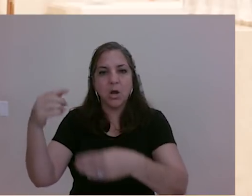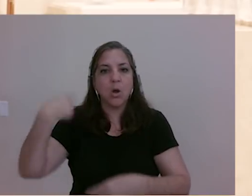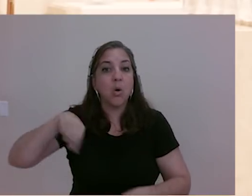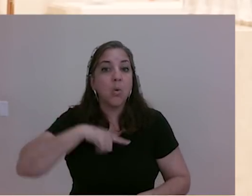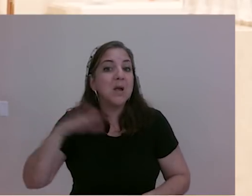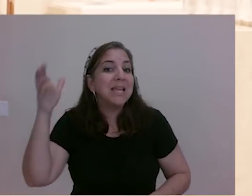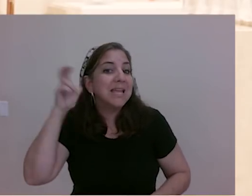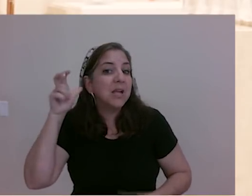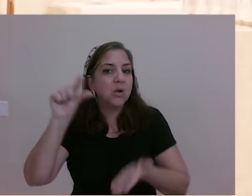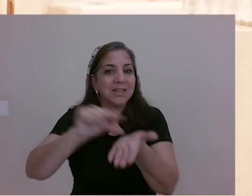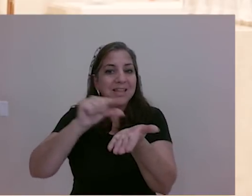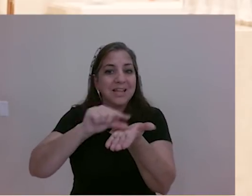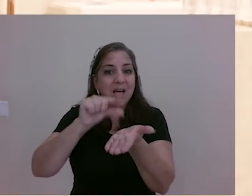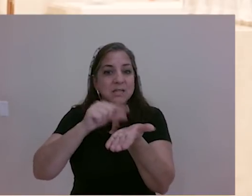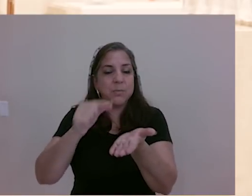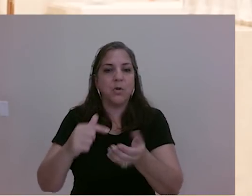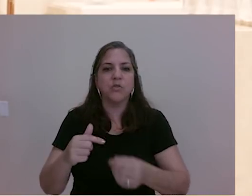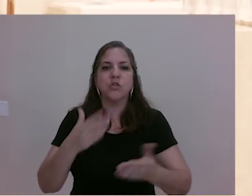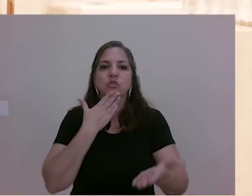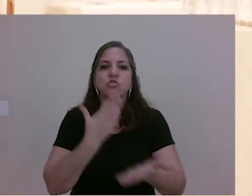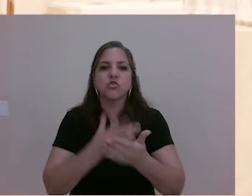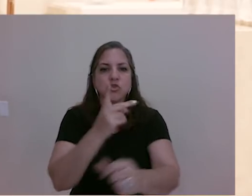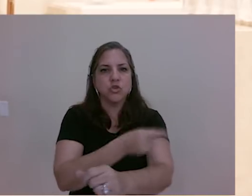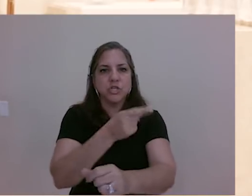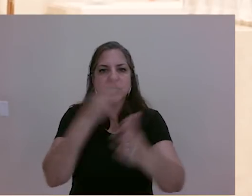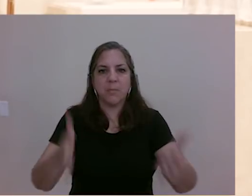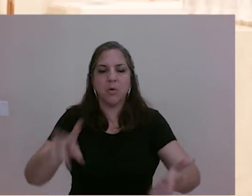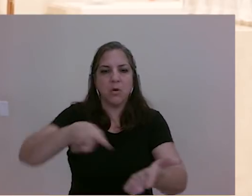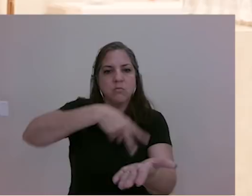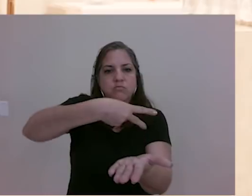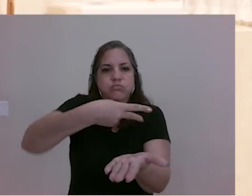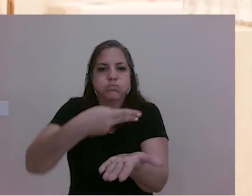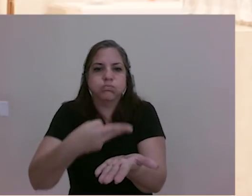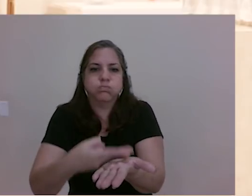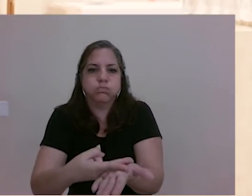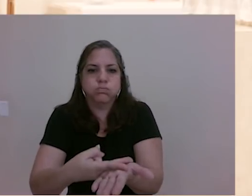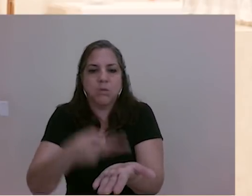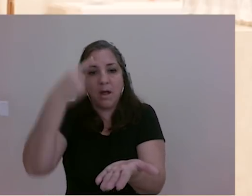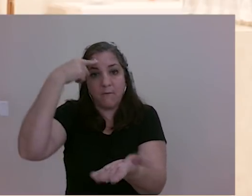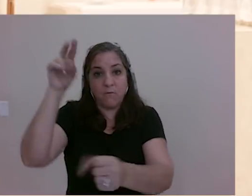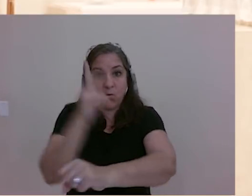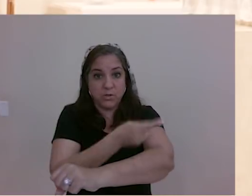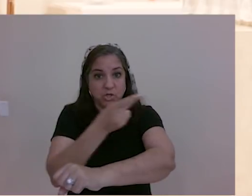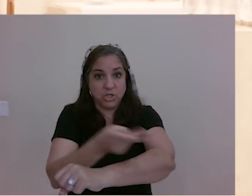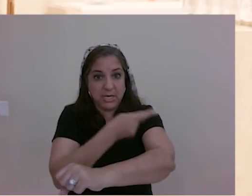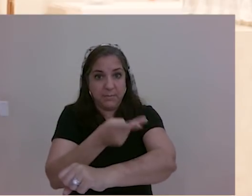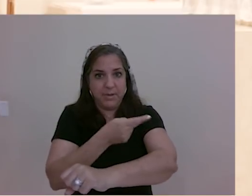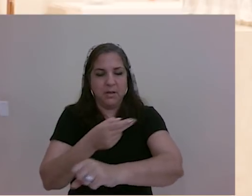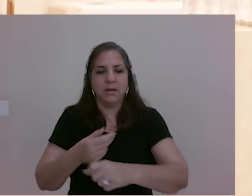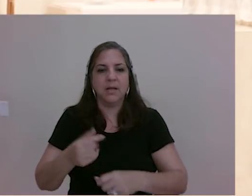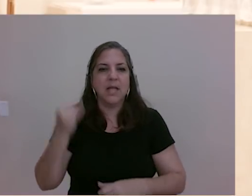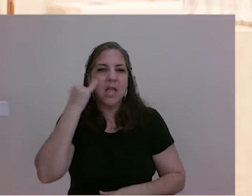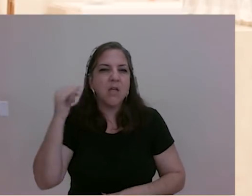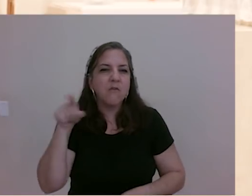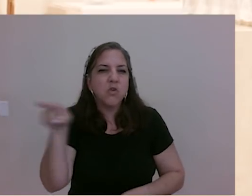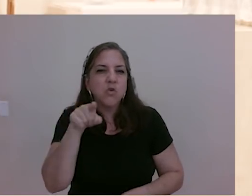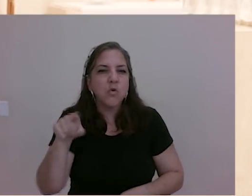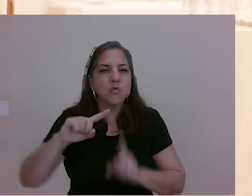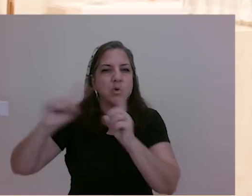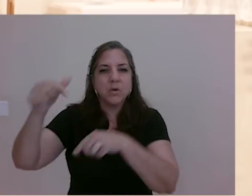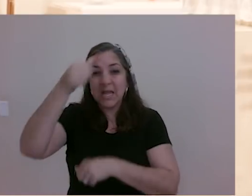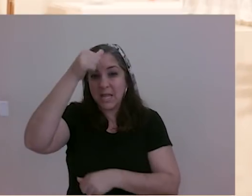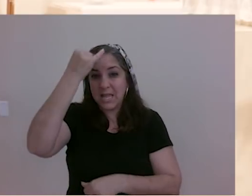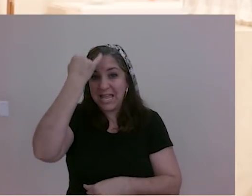that the good shepherd lays down his life for the sheep. He becomes the gate. And if you've been to Italy or different places where you